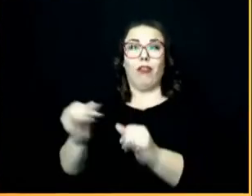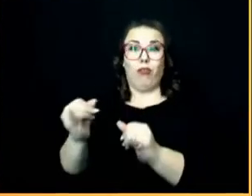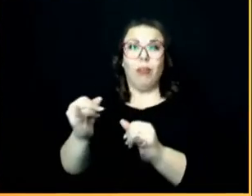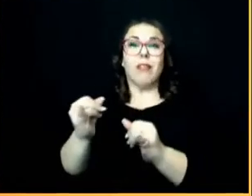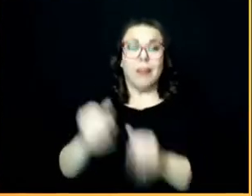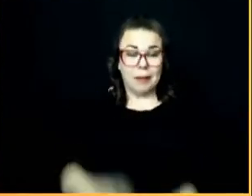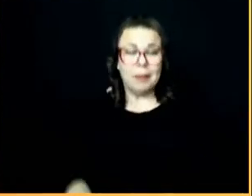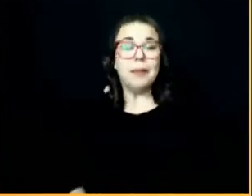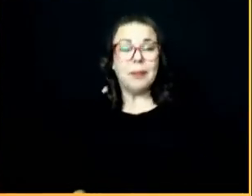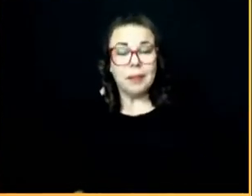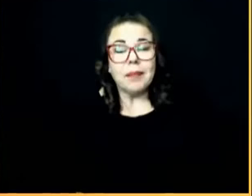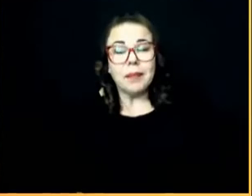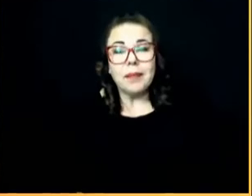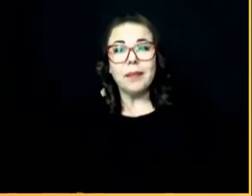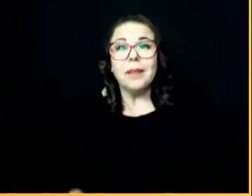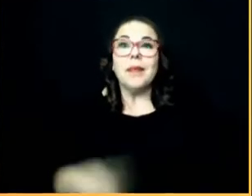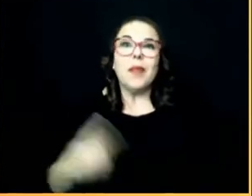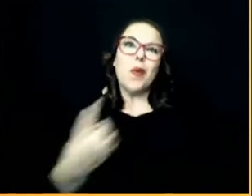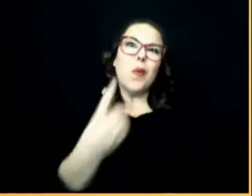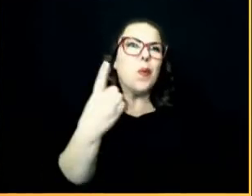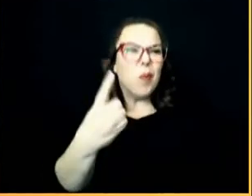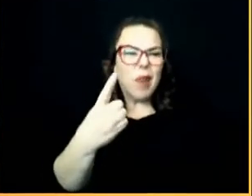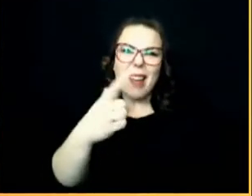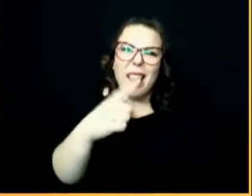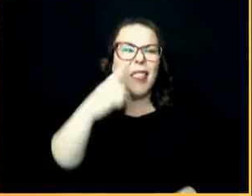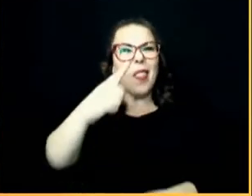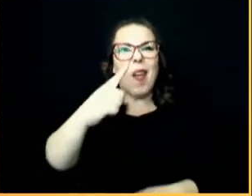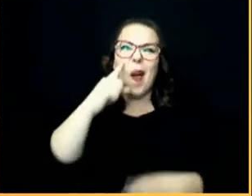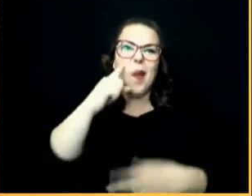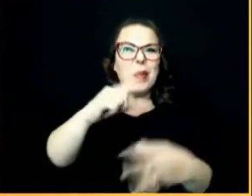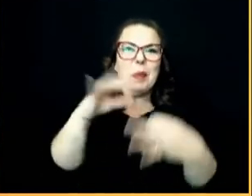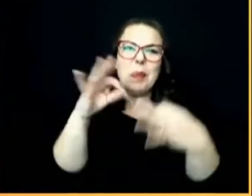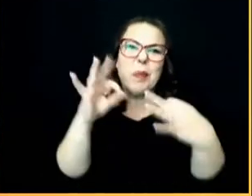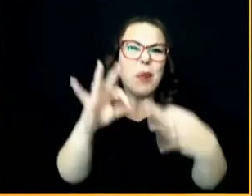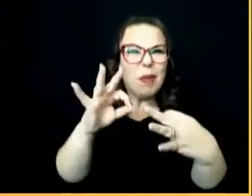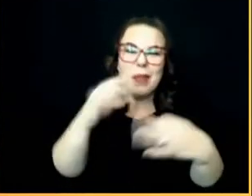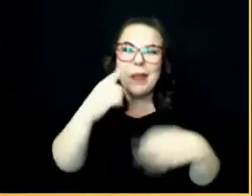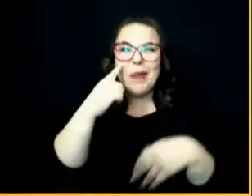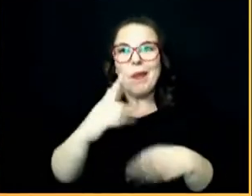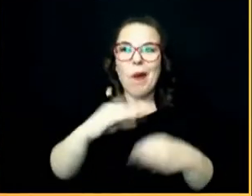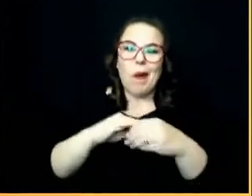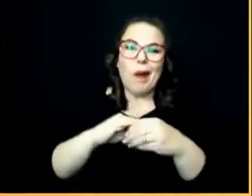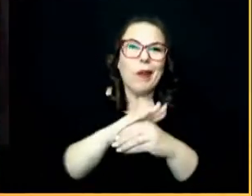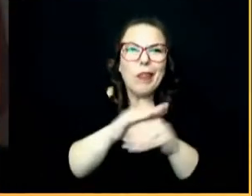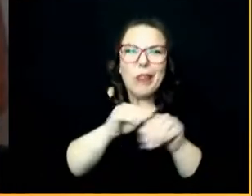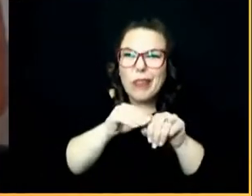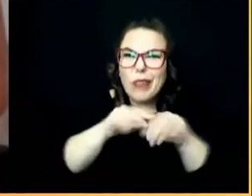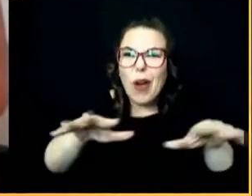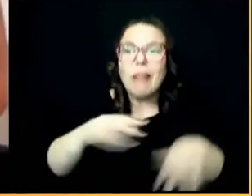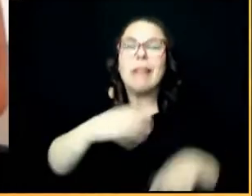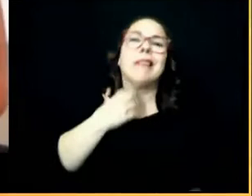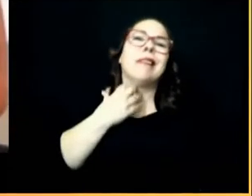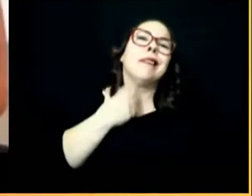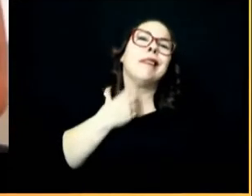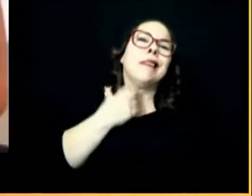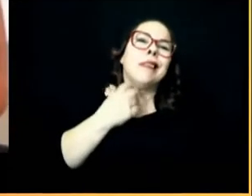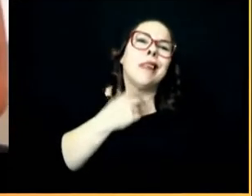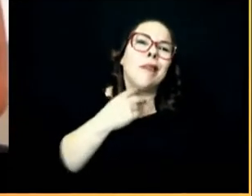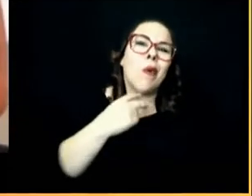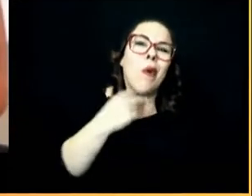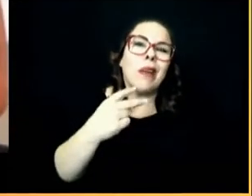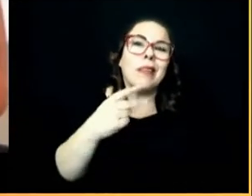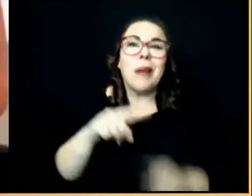one, because it's so perfect for the age of COVID, a scratchy voice leading you to panic, but then you realize that